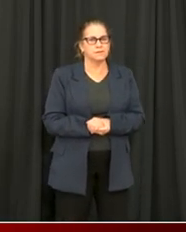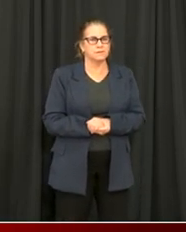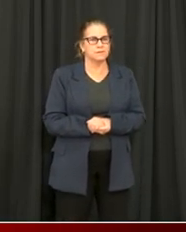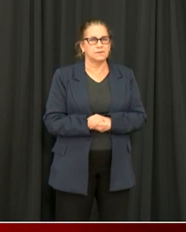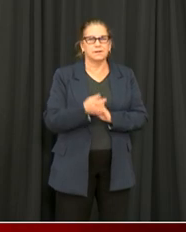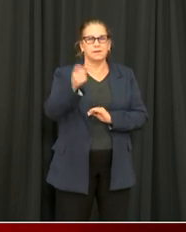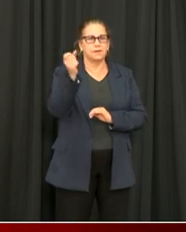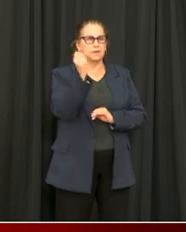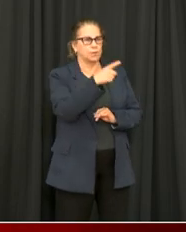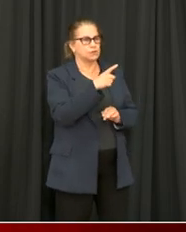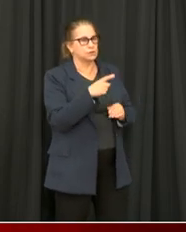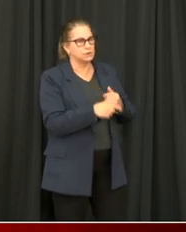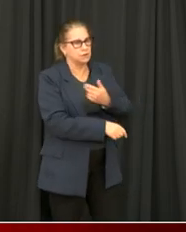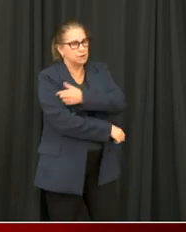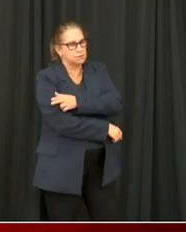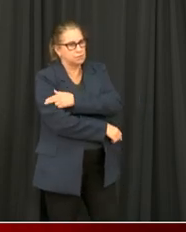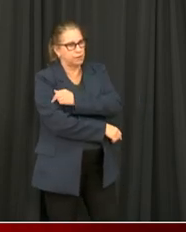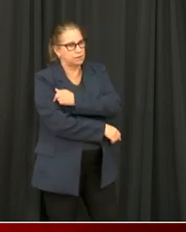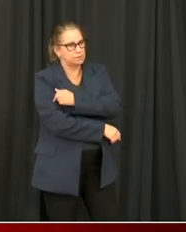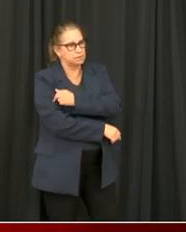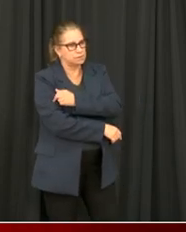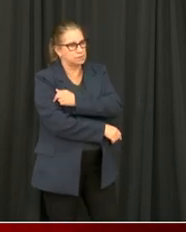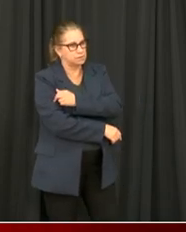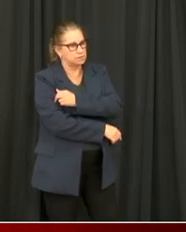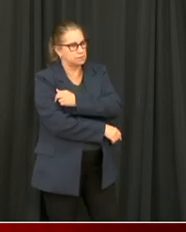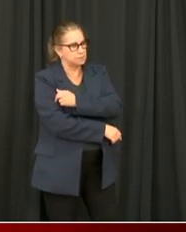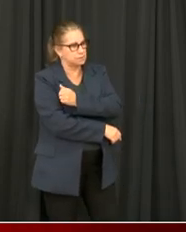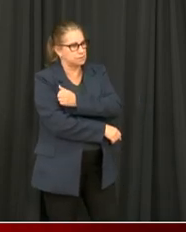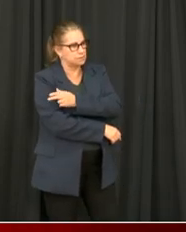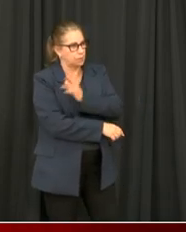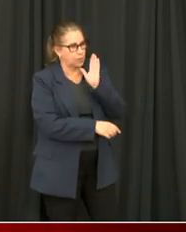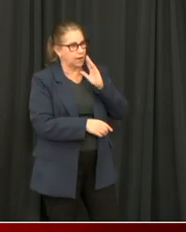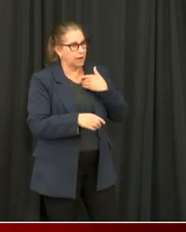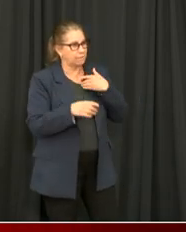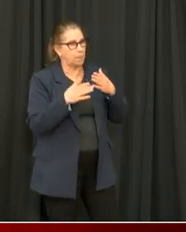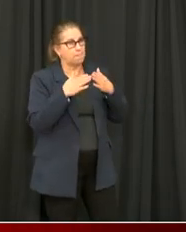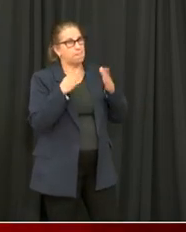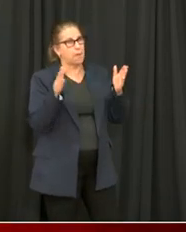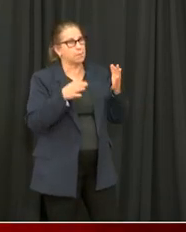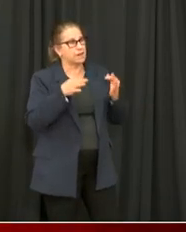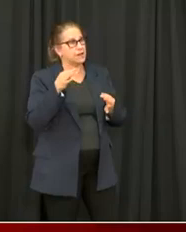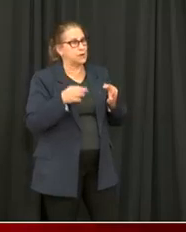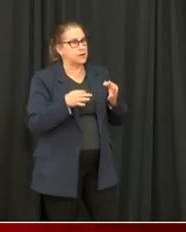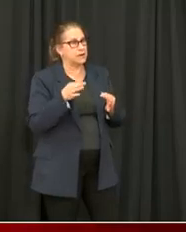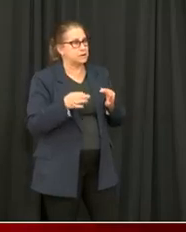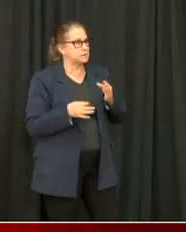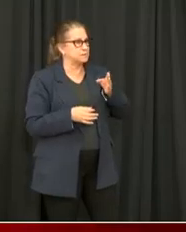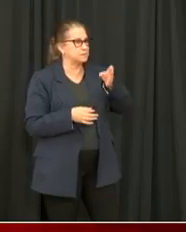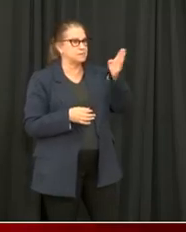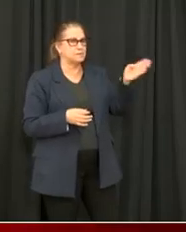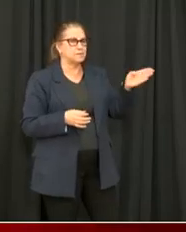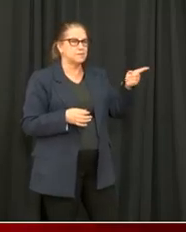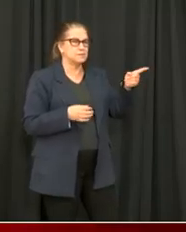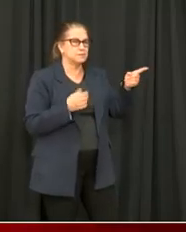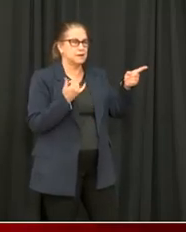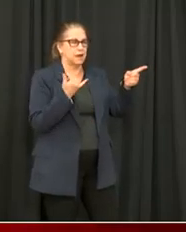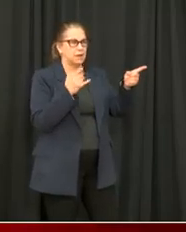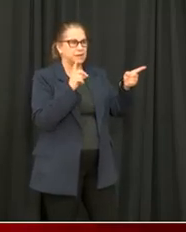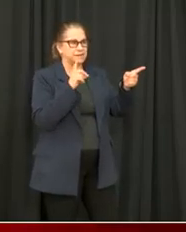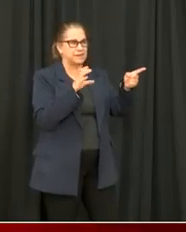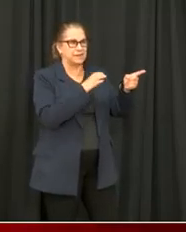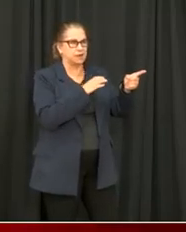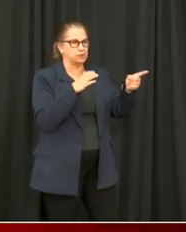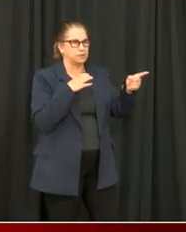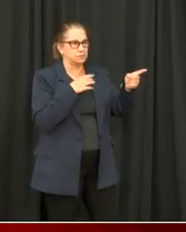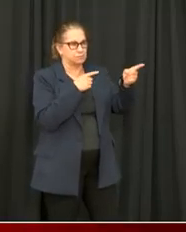you allow for public hearings on that? When do you need this approved? It's at the council now, and as